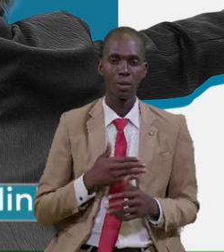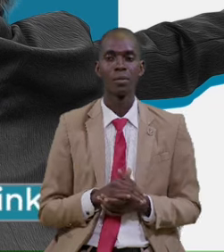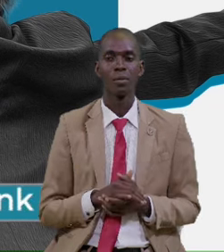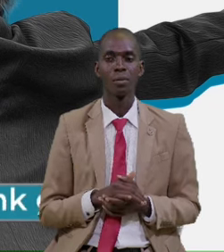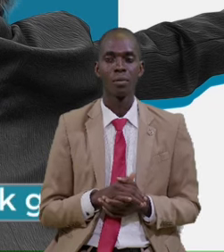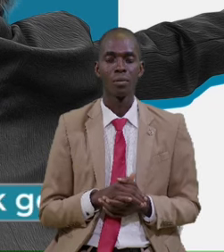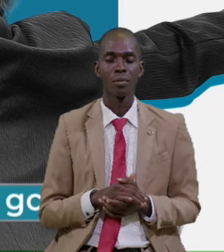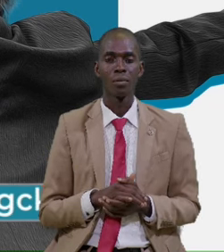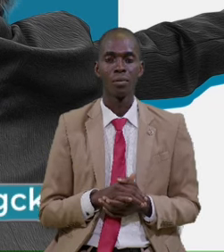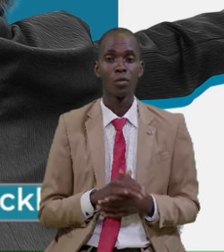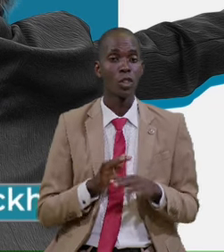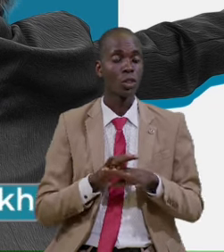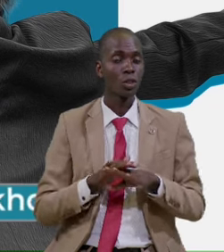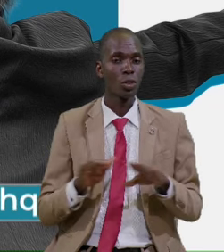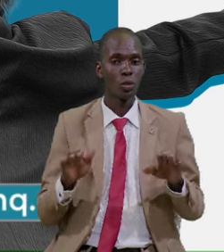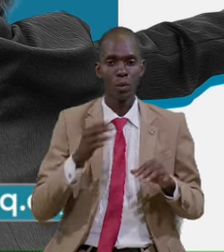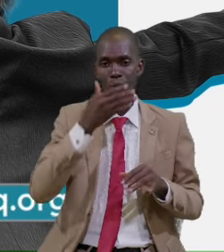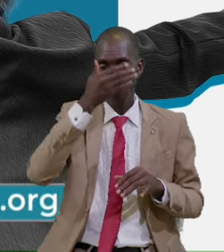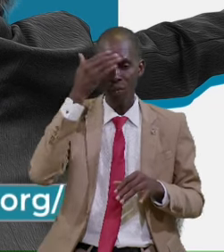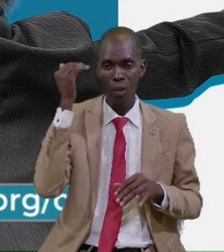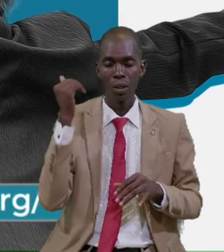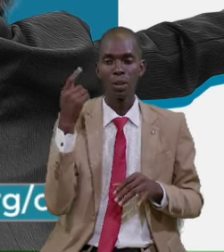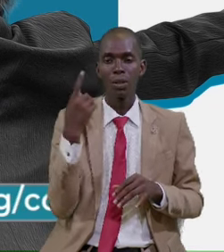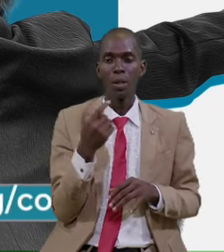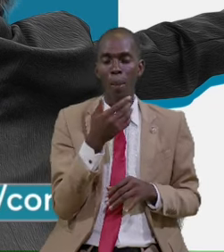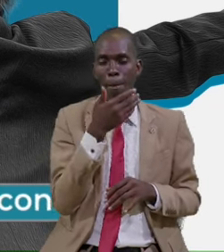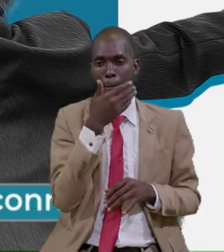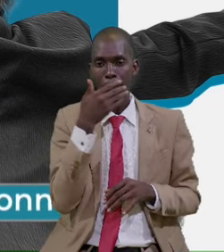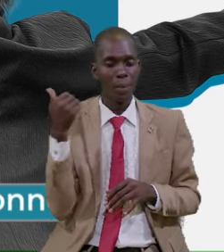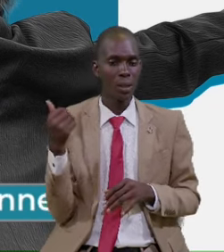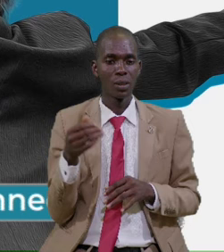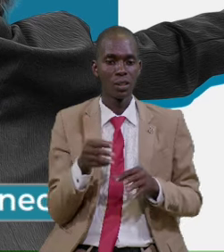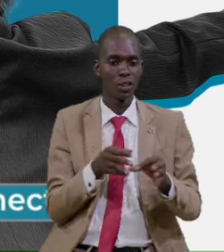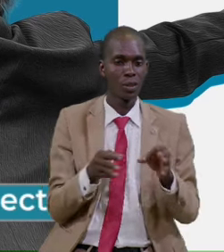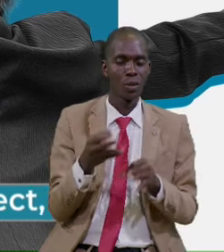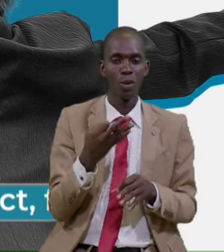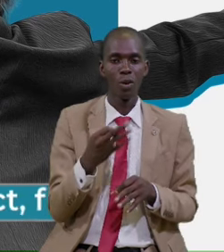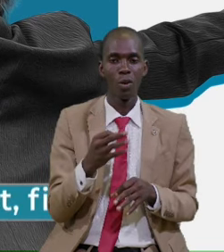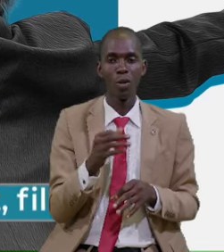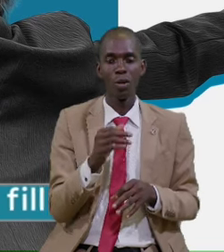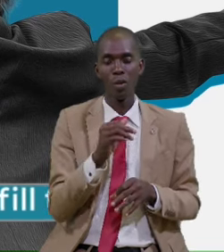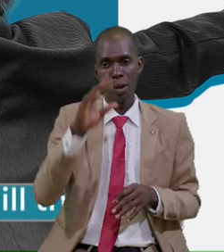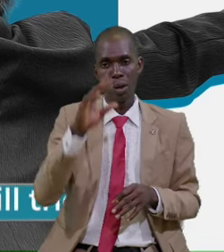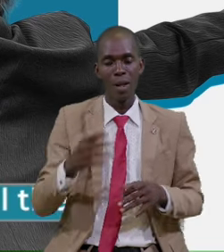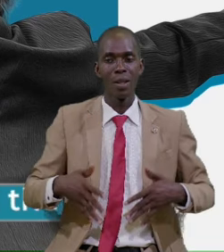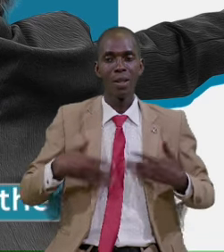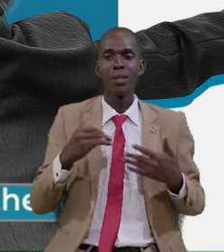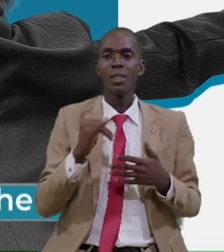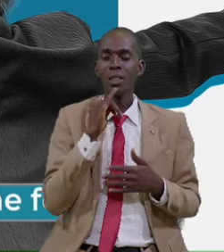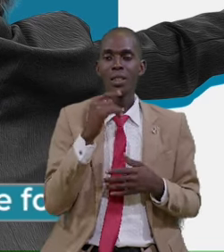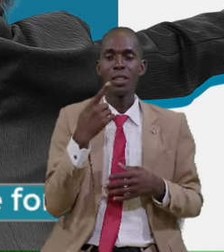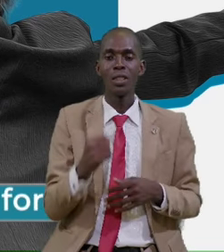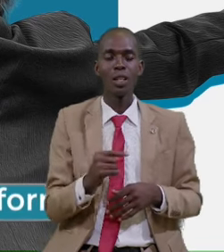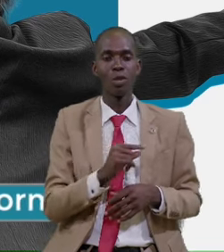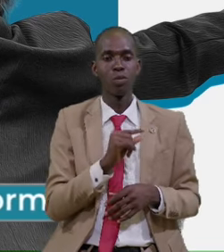Don't forget, the best definition of a man's life is in the quality of his decisions. Do you want to